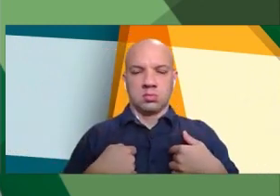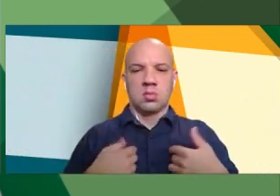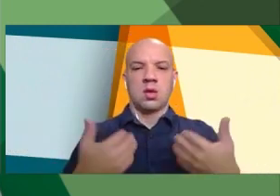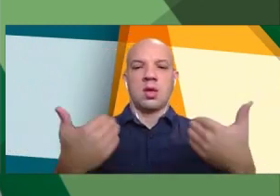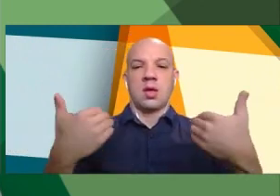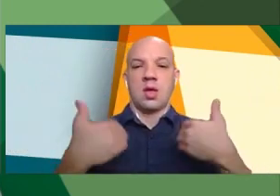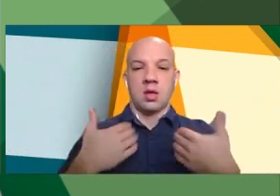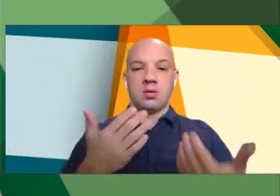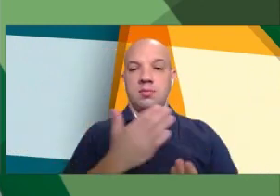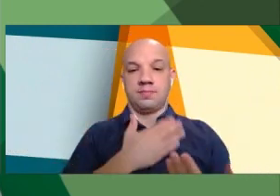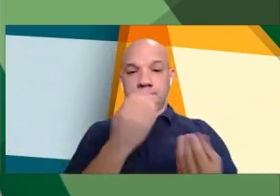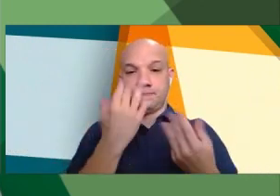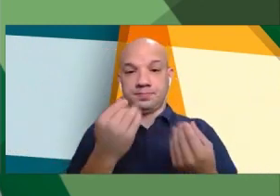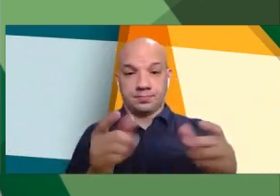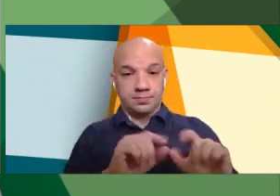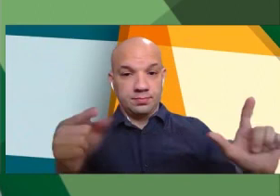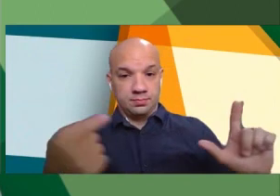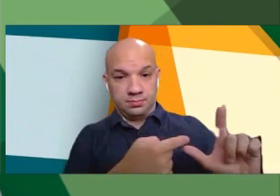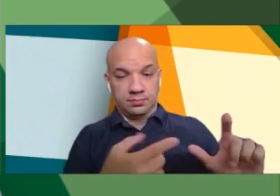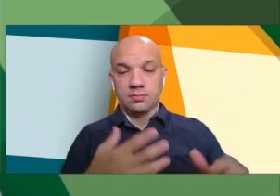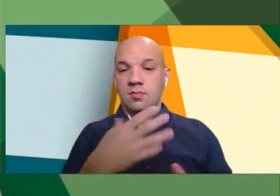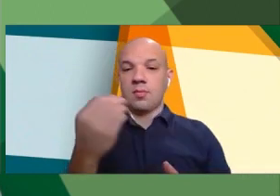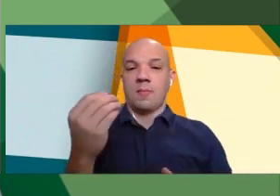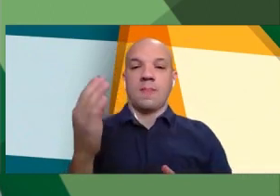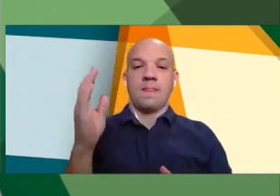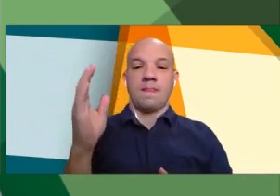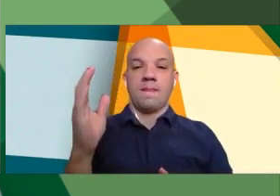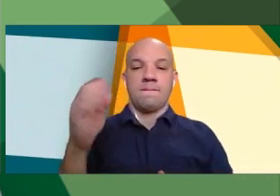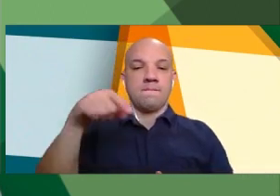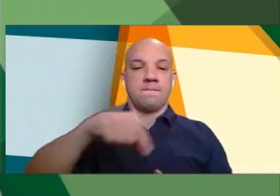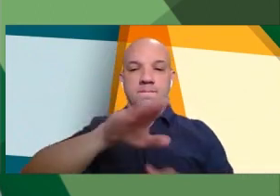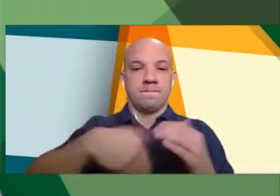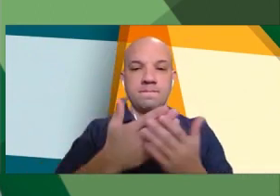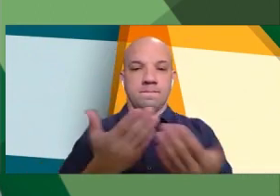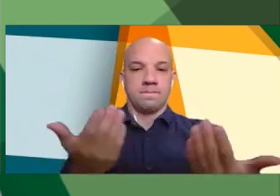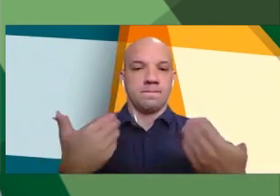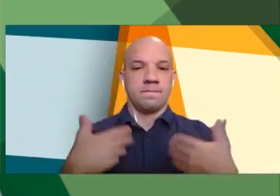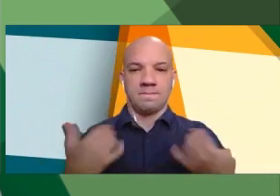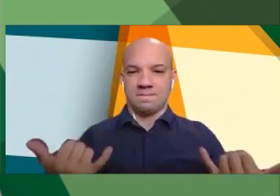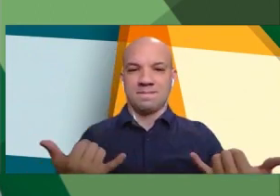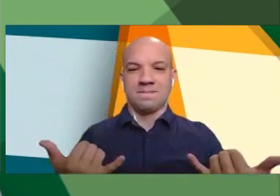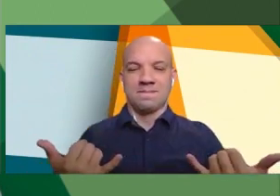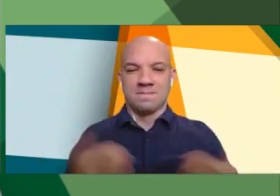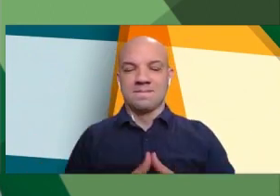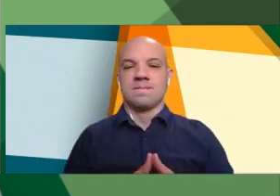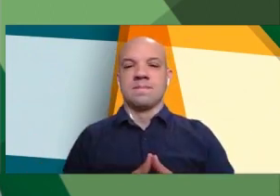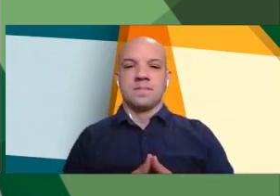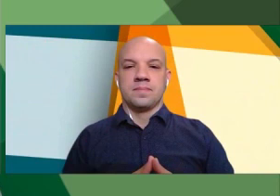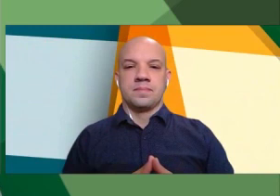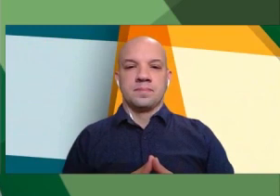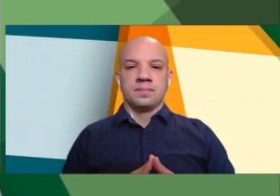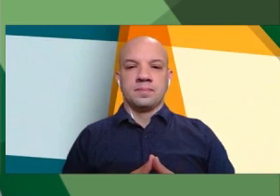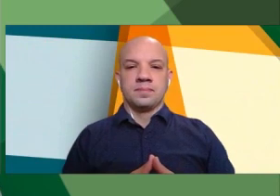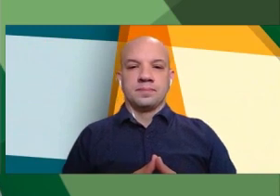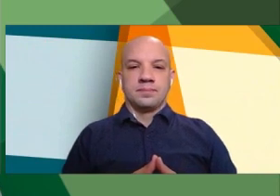information of contact, and I will, this is all that I have for you today. We